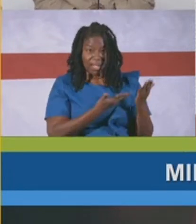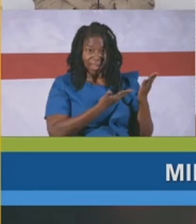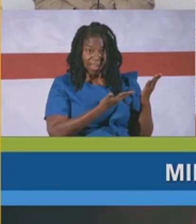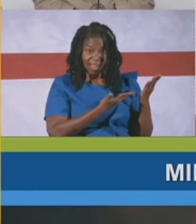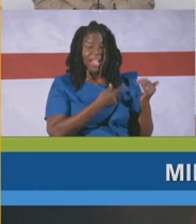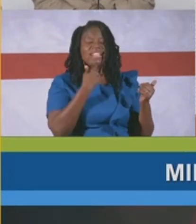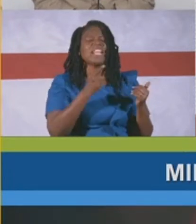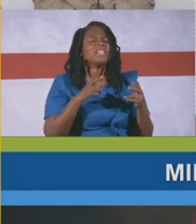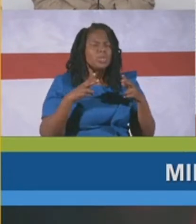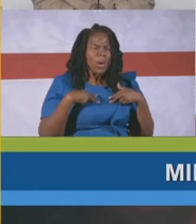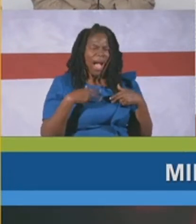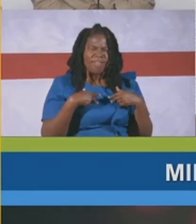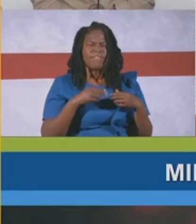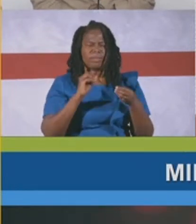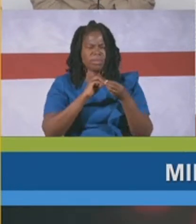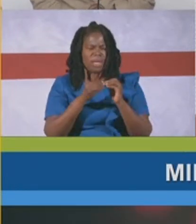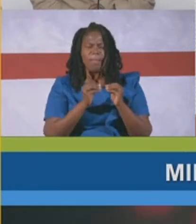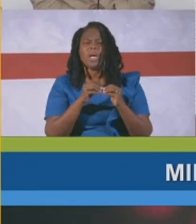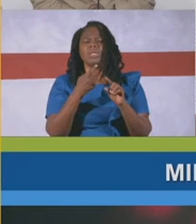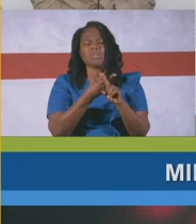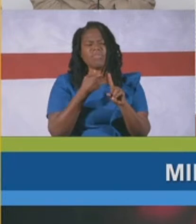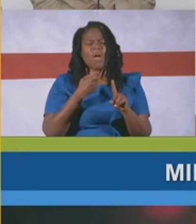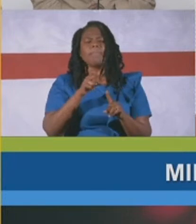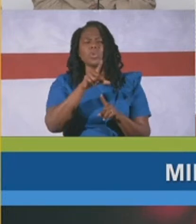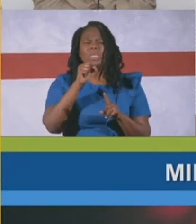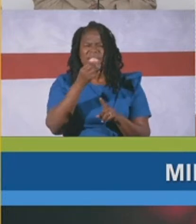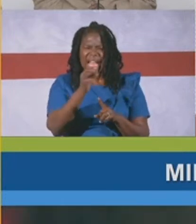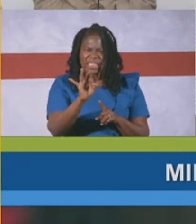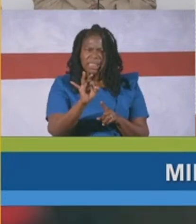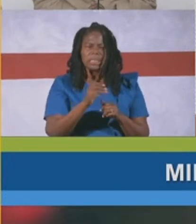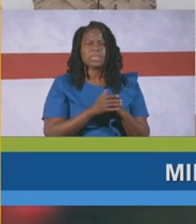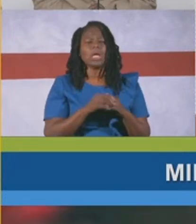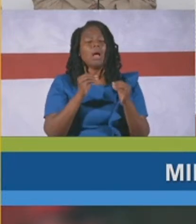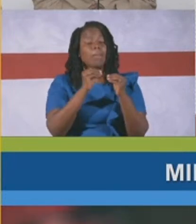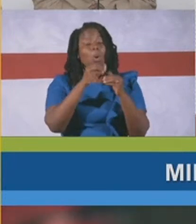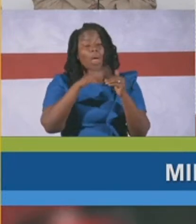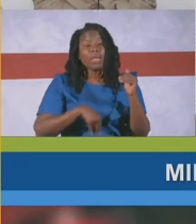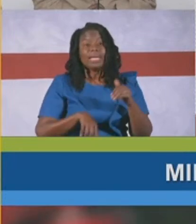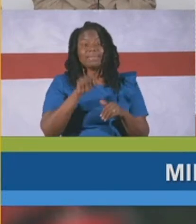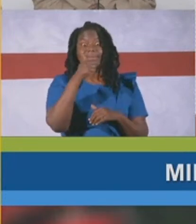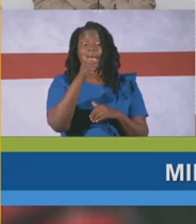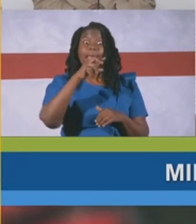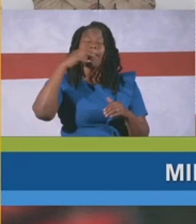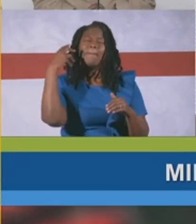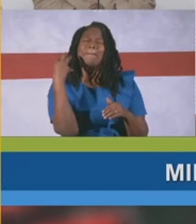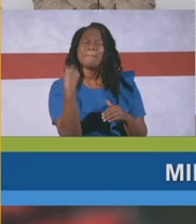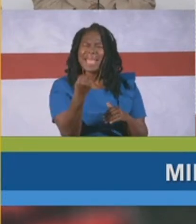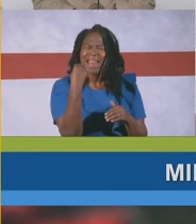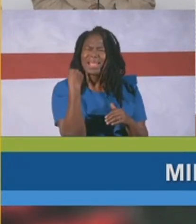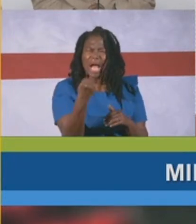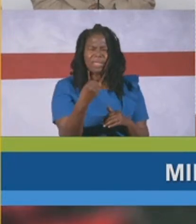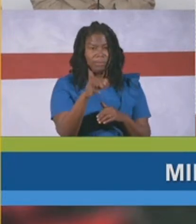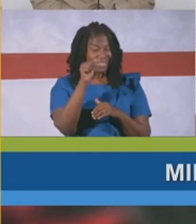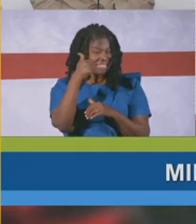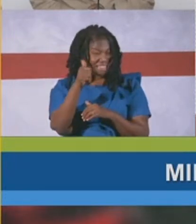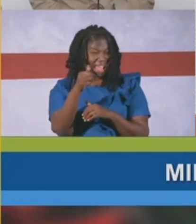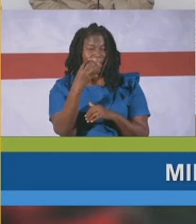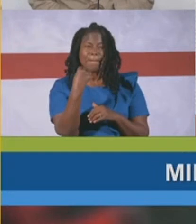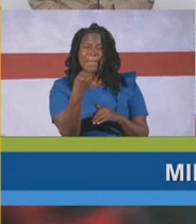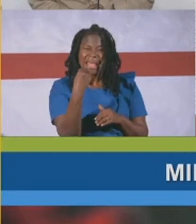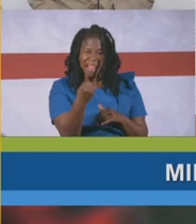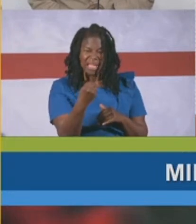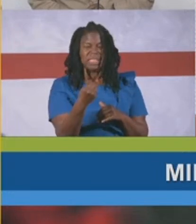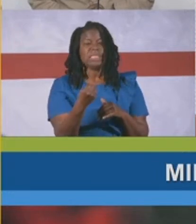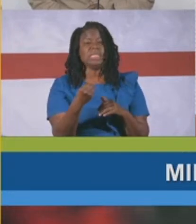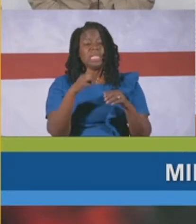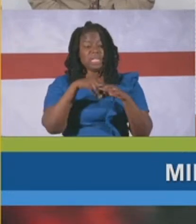of 2019, there were more than 10 million cases of TB. In Trinidad, that same